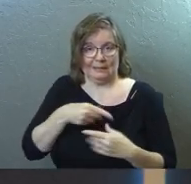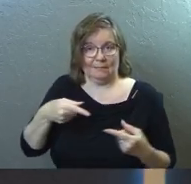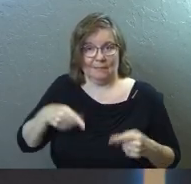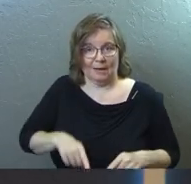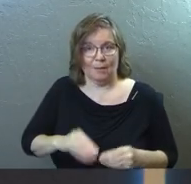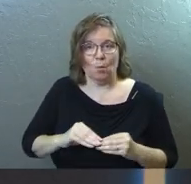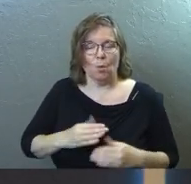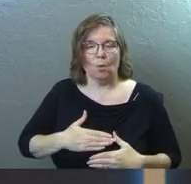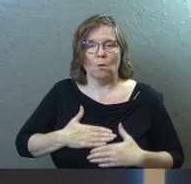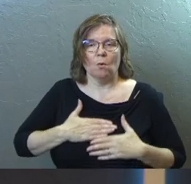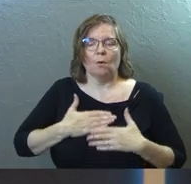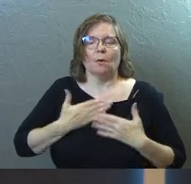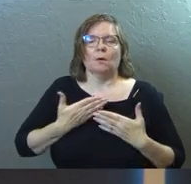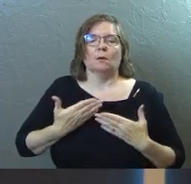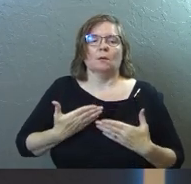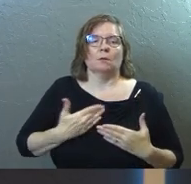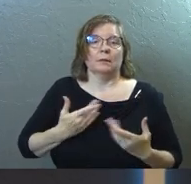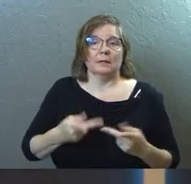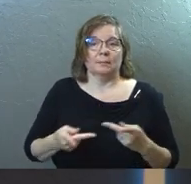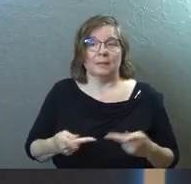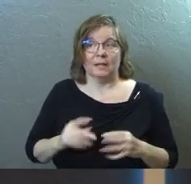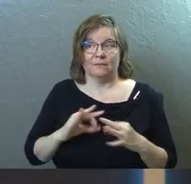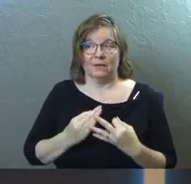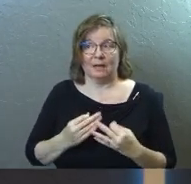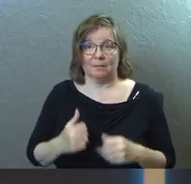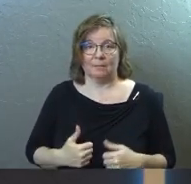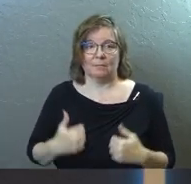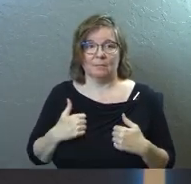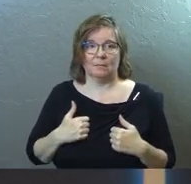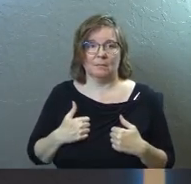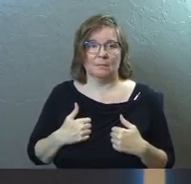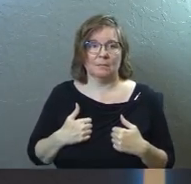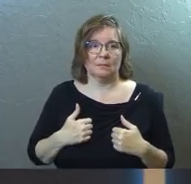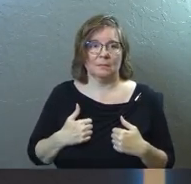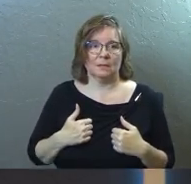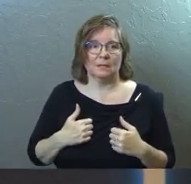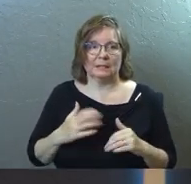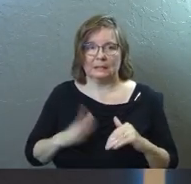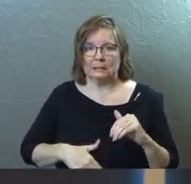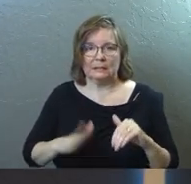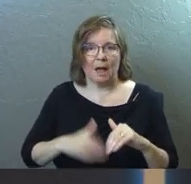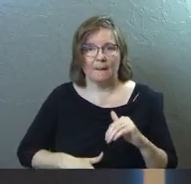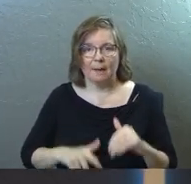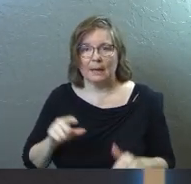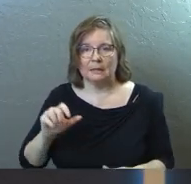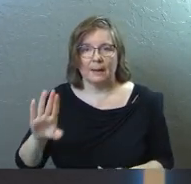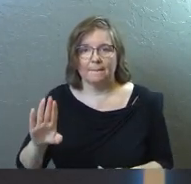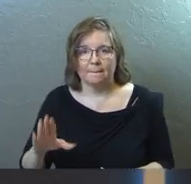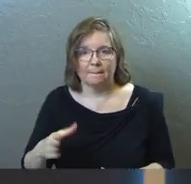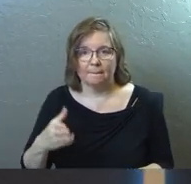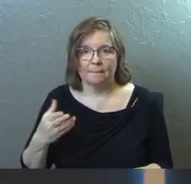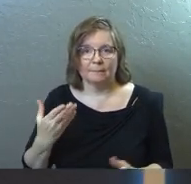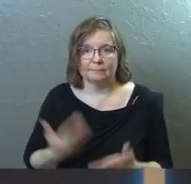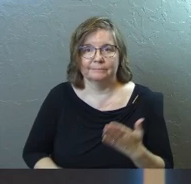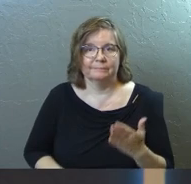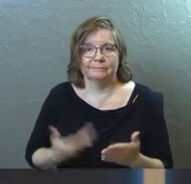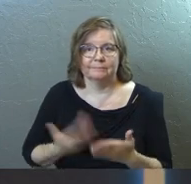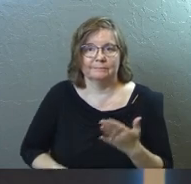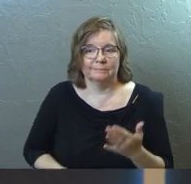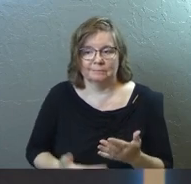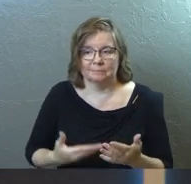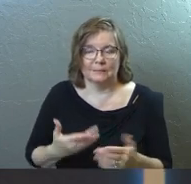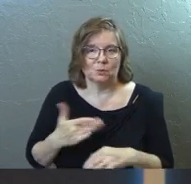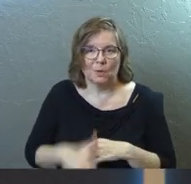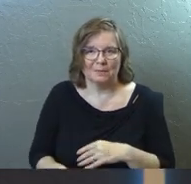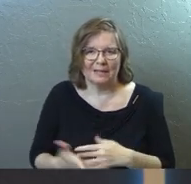there's more joy found in that. That this place that this family member's in is just, it's just numb. And God doesn't call us to numb and to